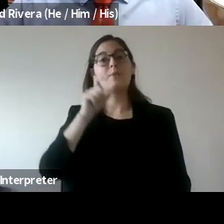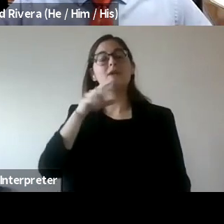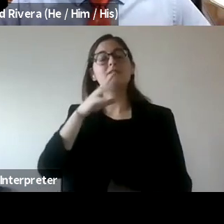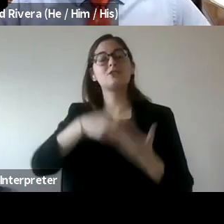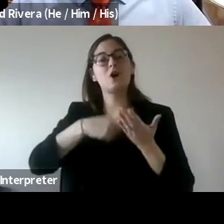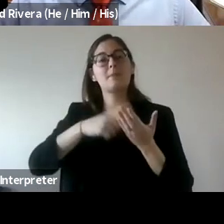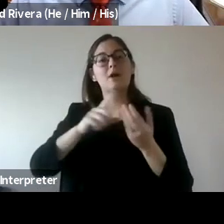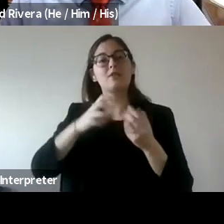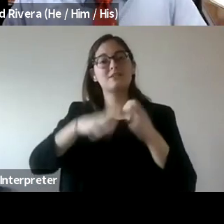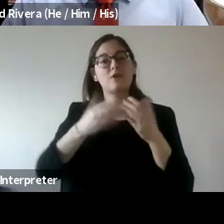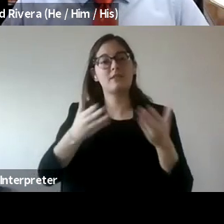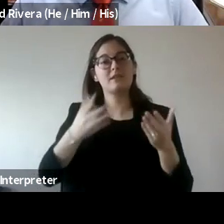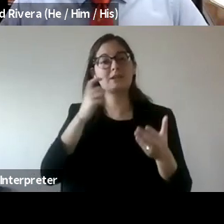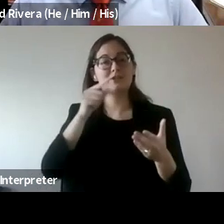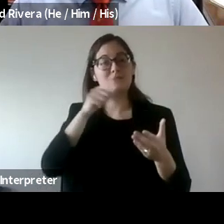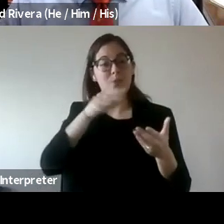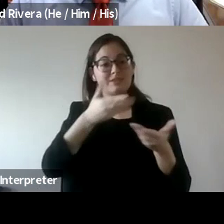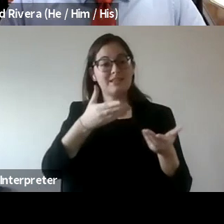when those parts of being human become